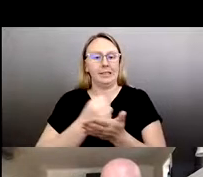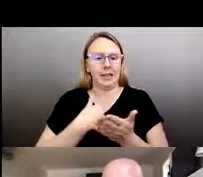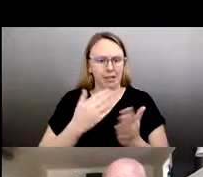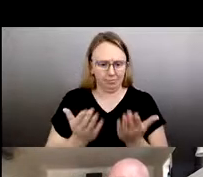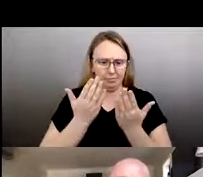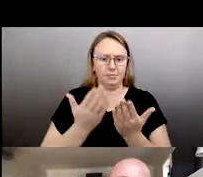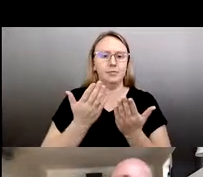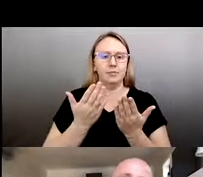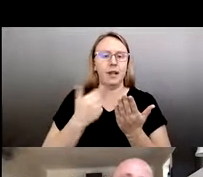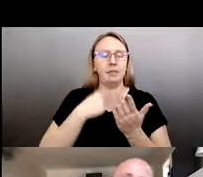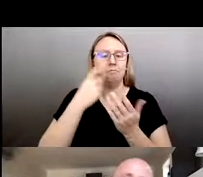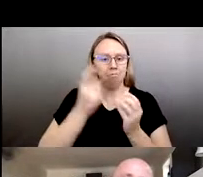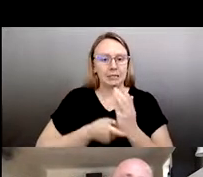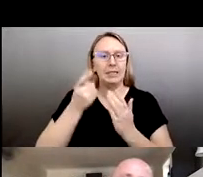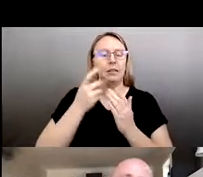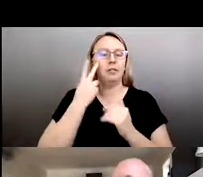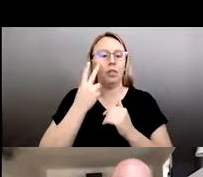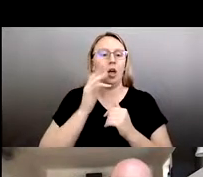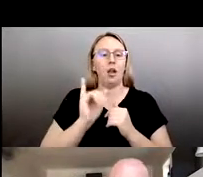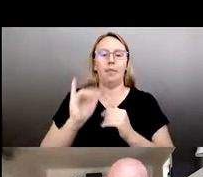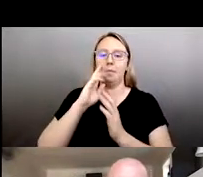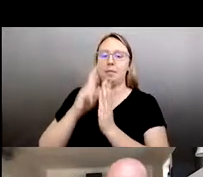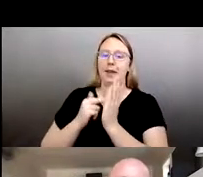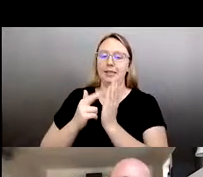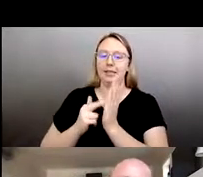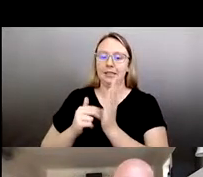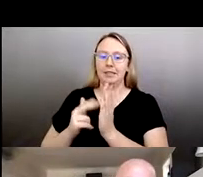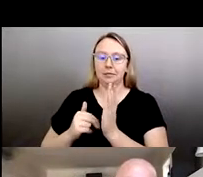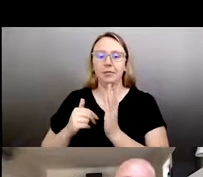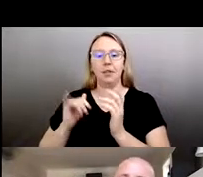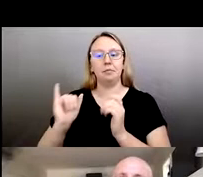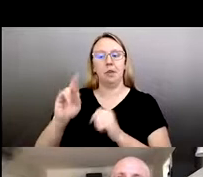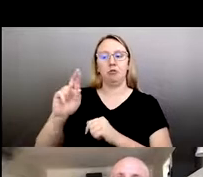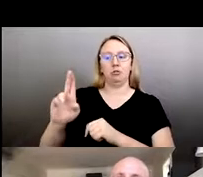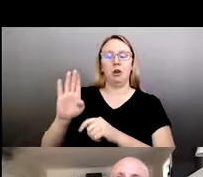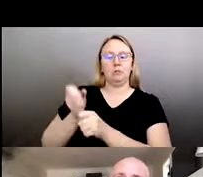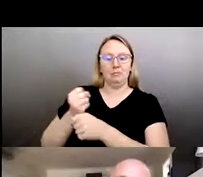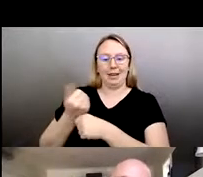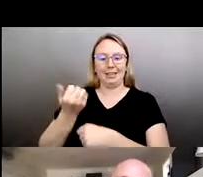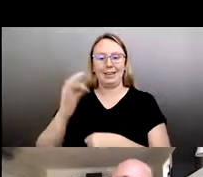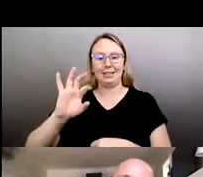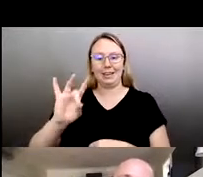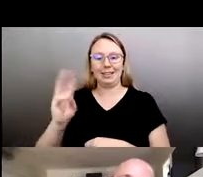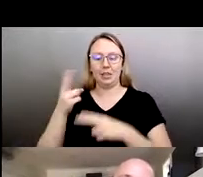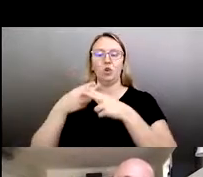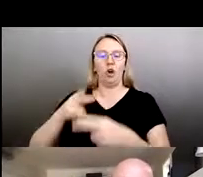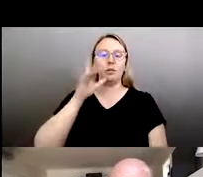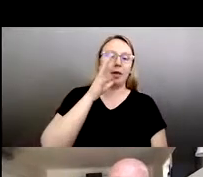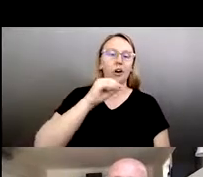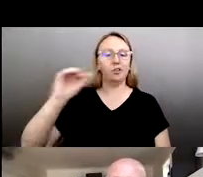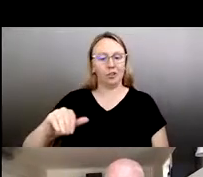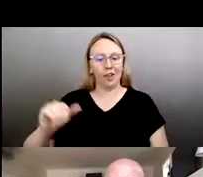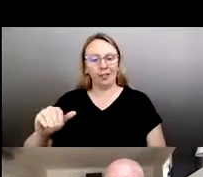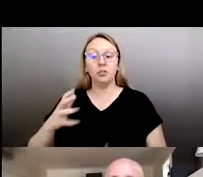of this painting and lithograph that Roger made in 1986 called Mother and Child. So a lot of Roger's work, both in terms